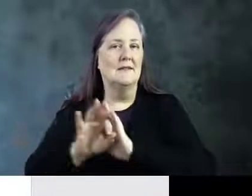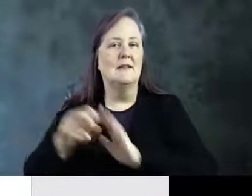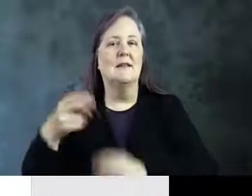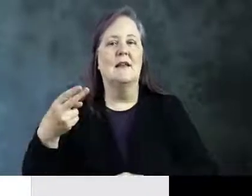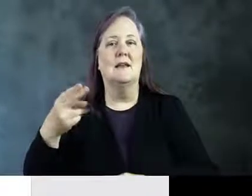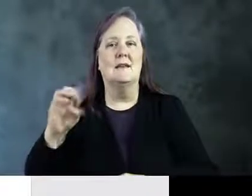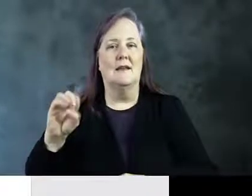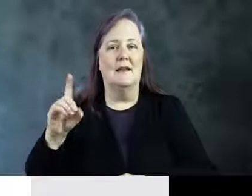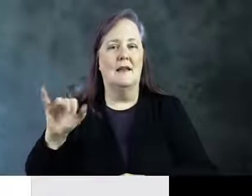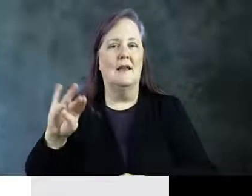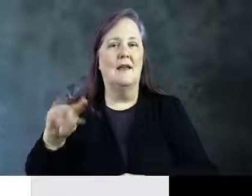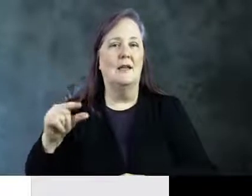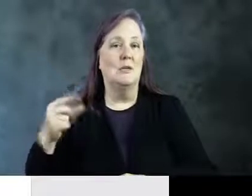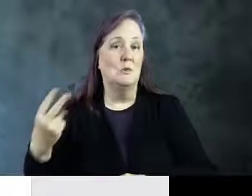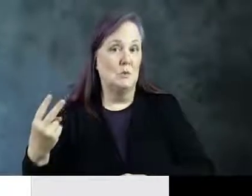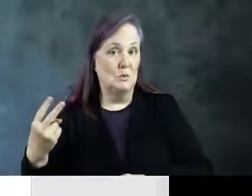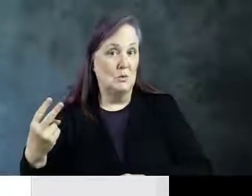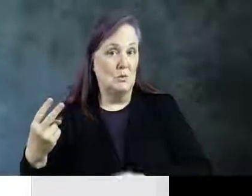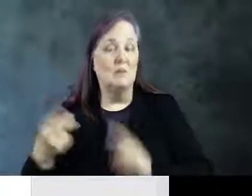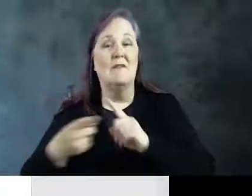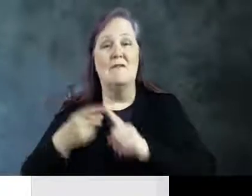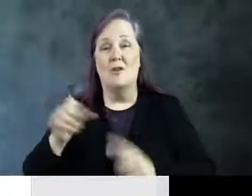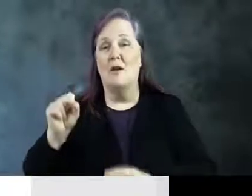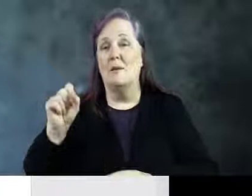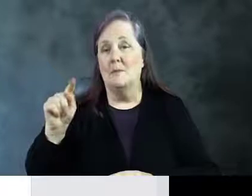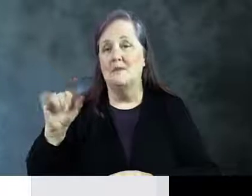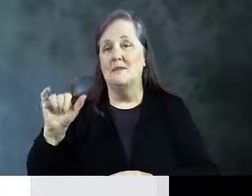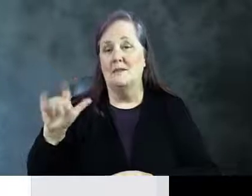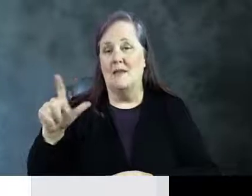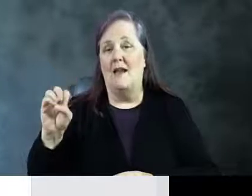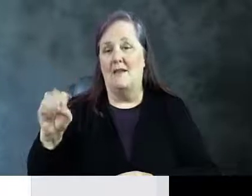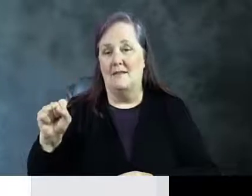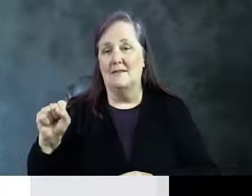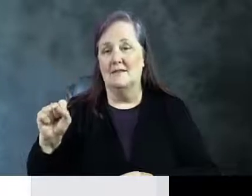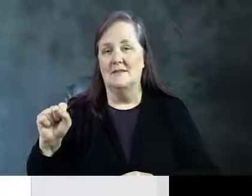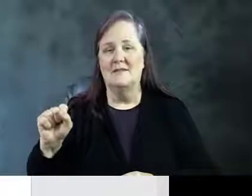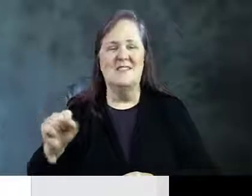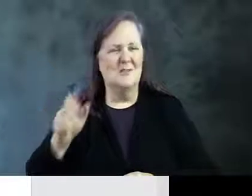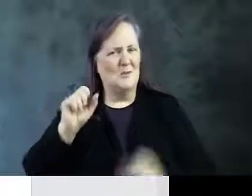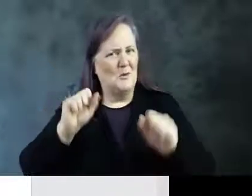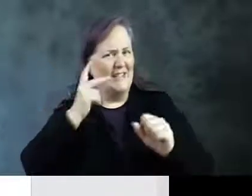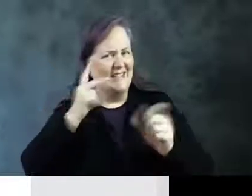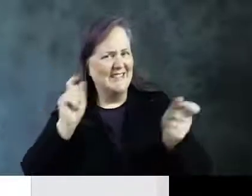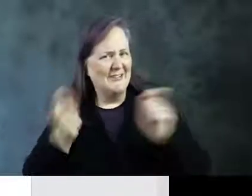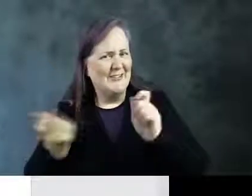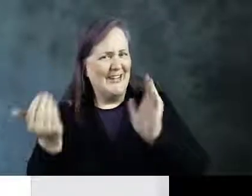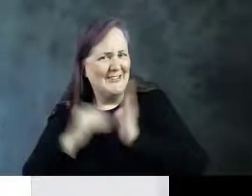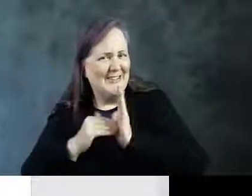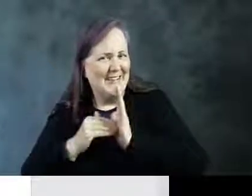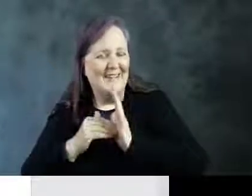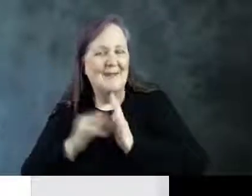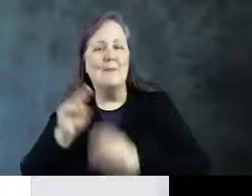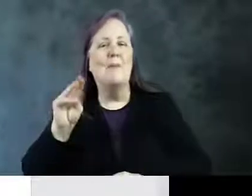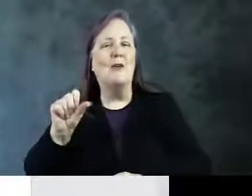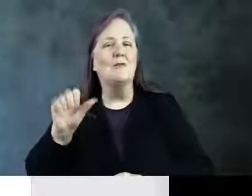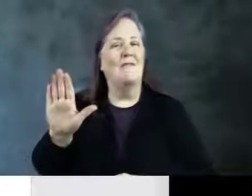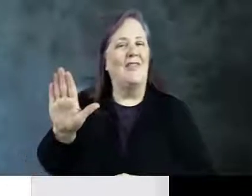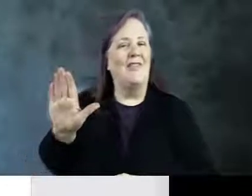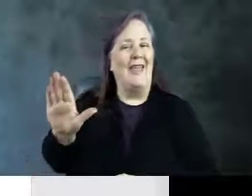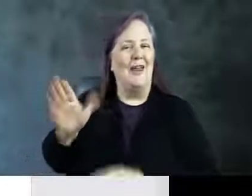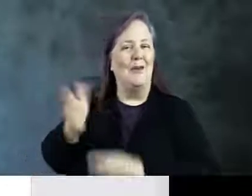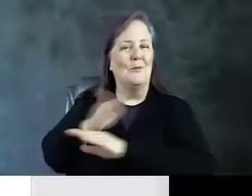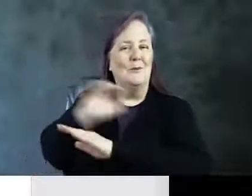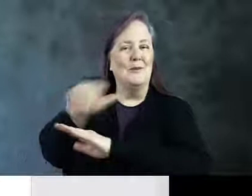2 from the styles. Again, you'll see it visually changed my heading to be whatever Microsoft's preset was, which